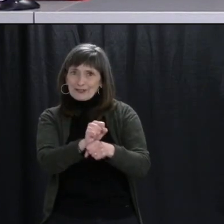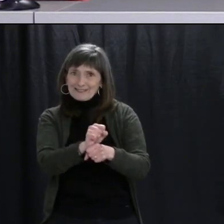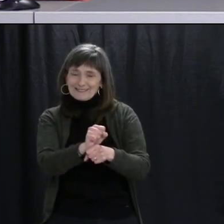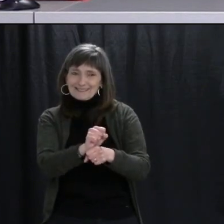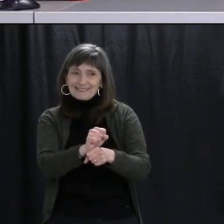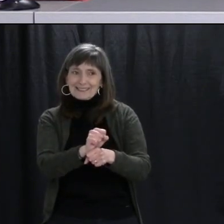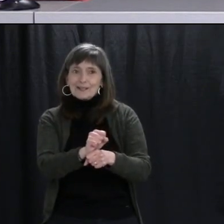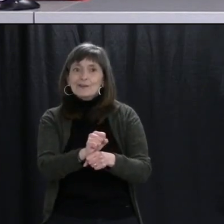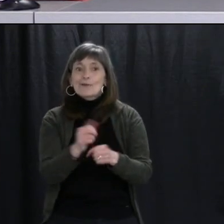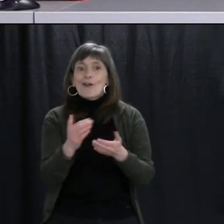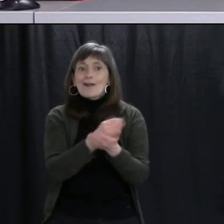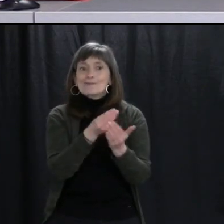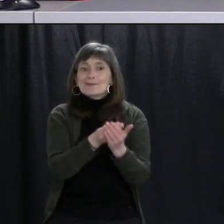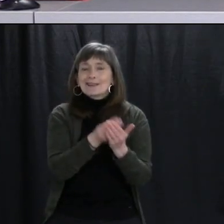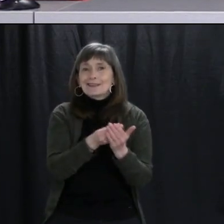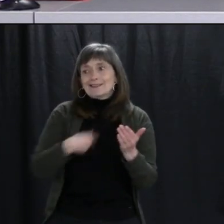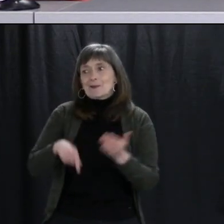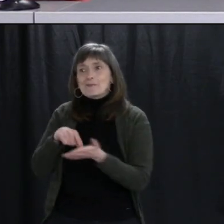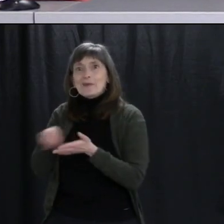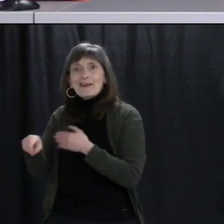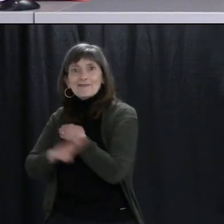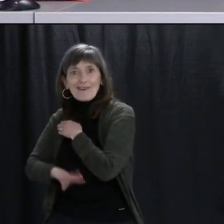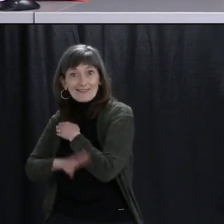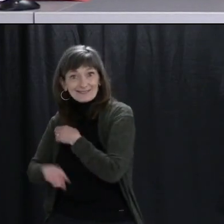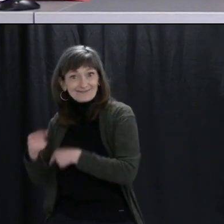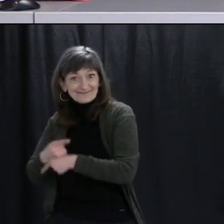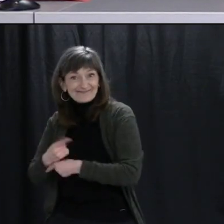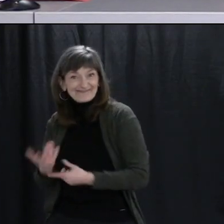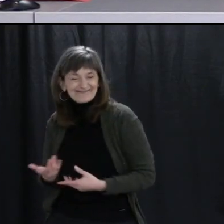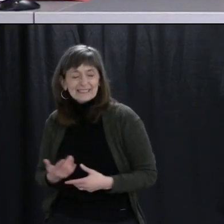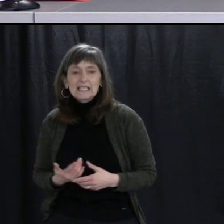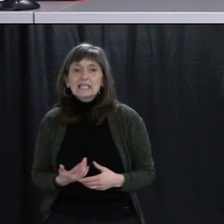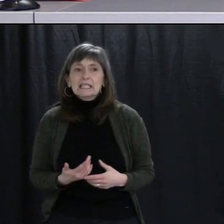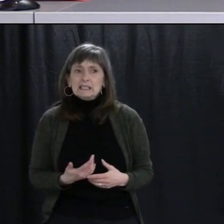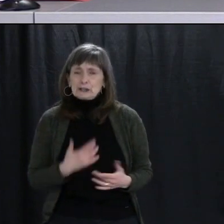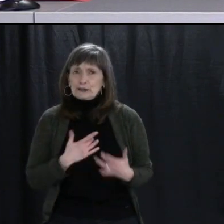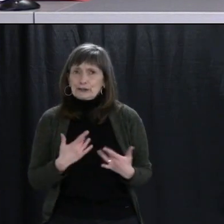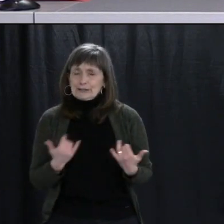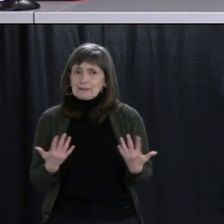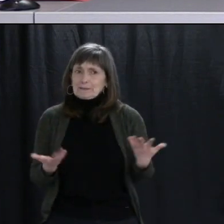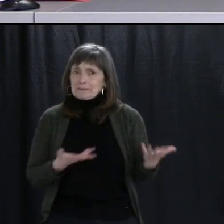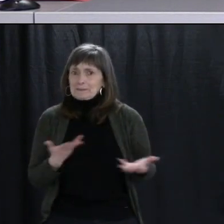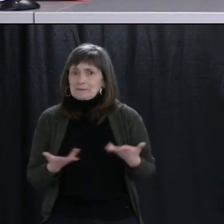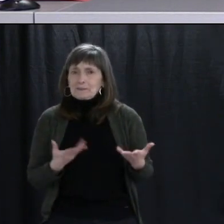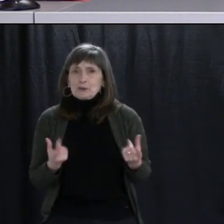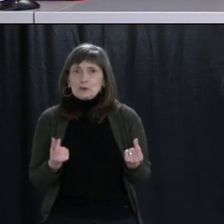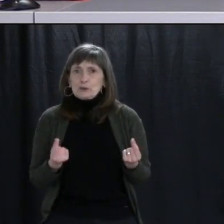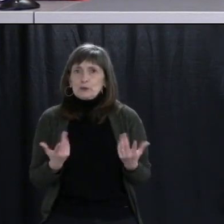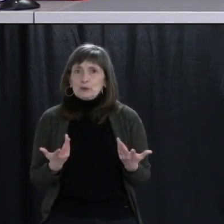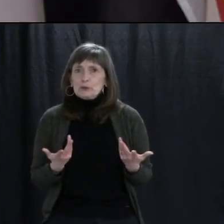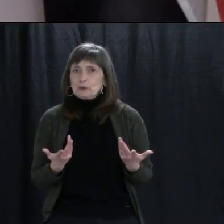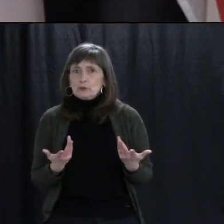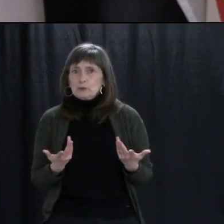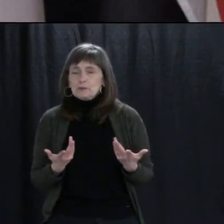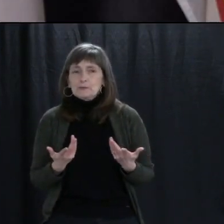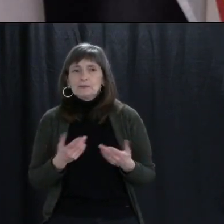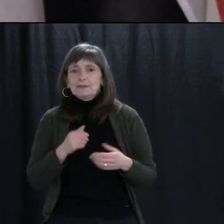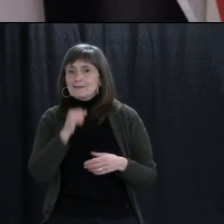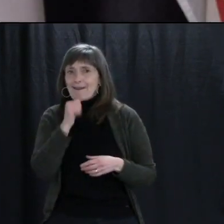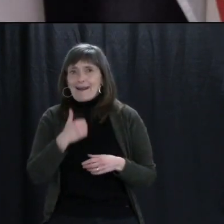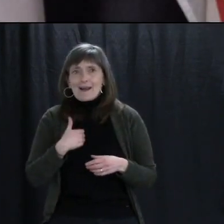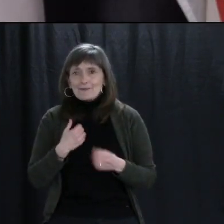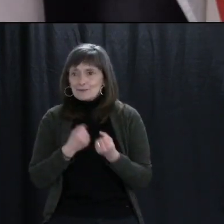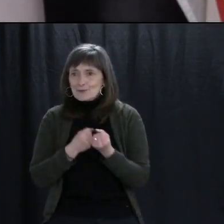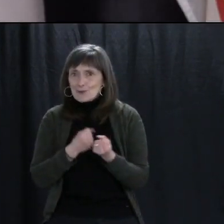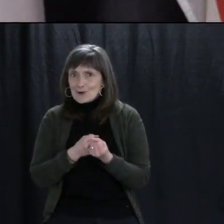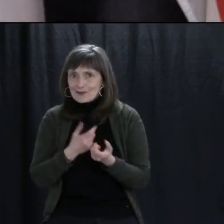going to be done for these people? Well, I think there are a number of people right now that we need more answers on that would qualify. Students